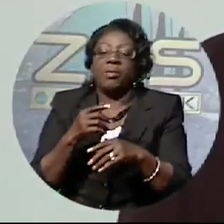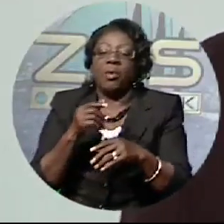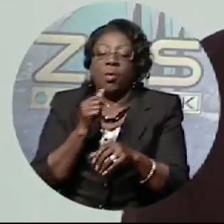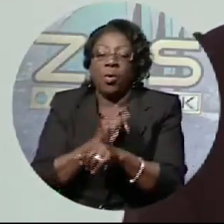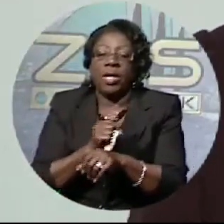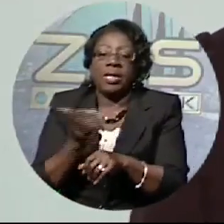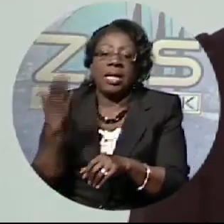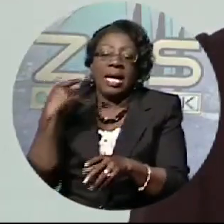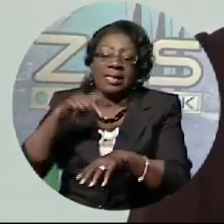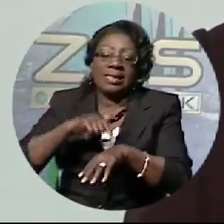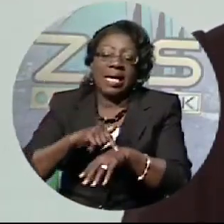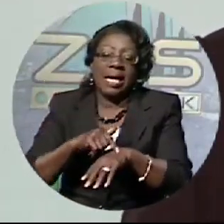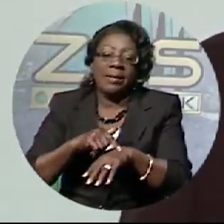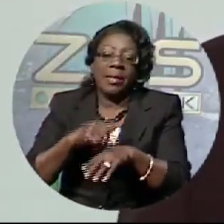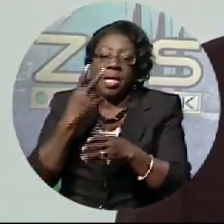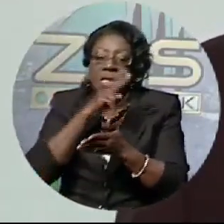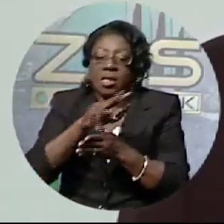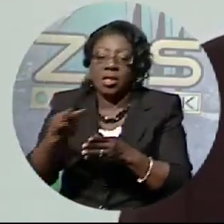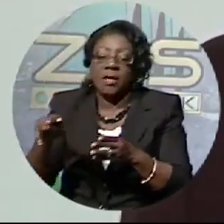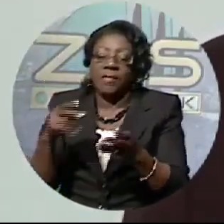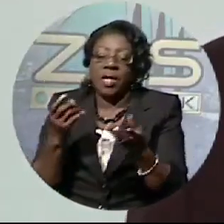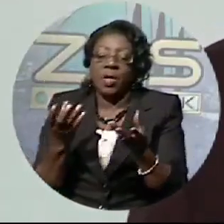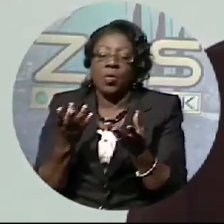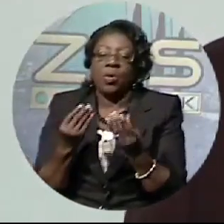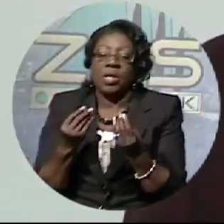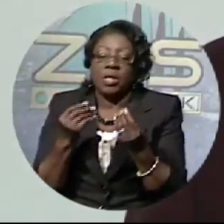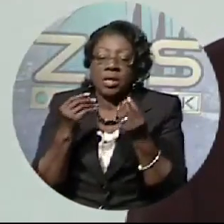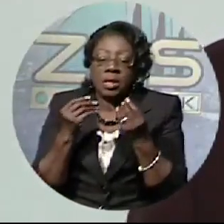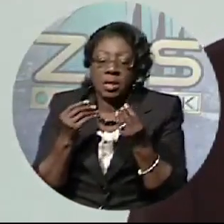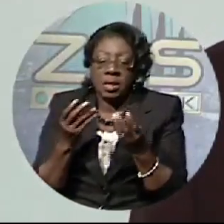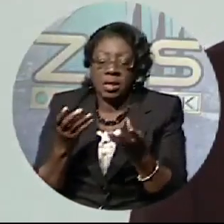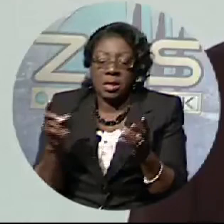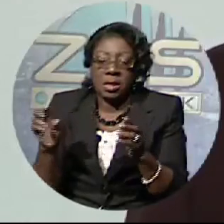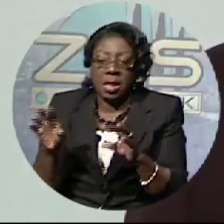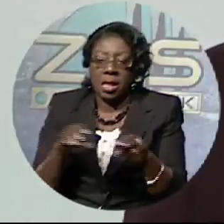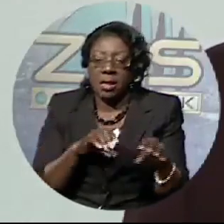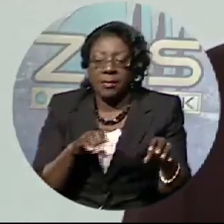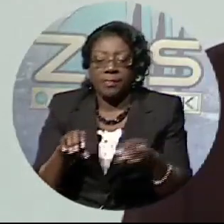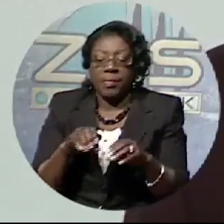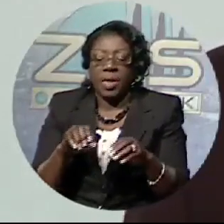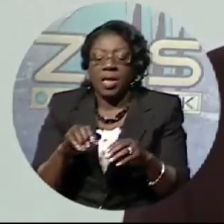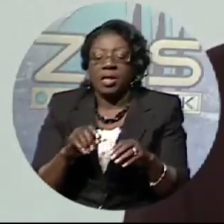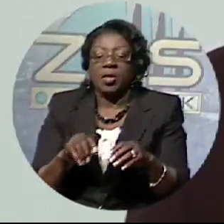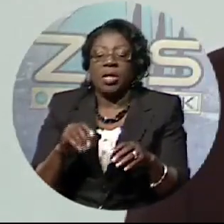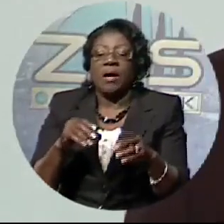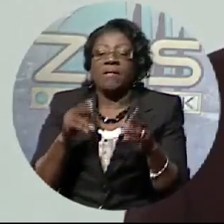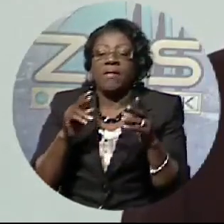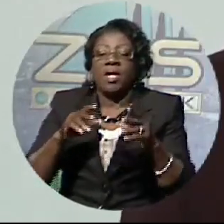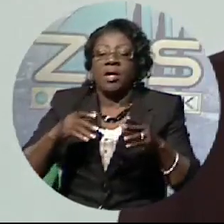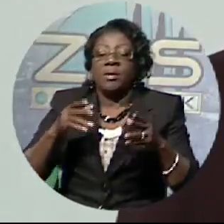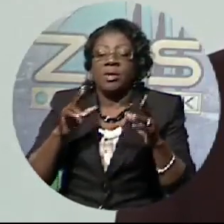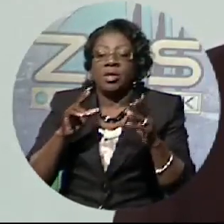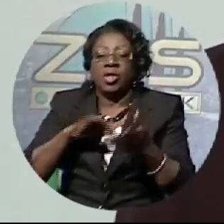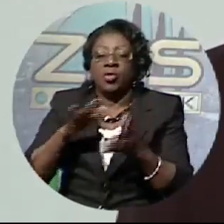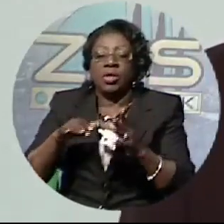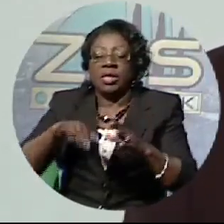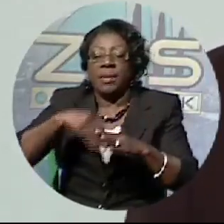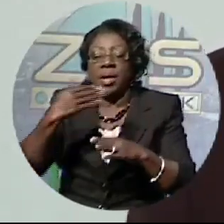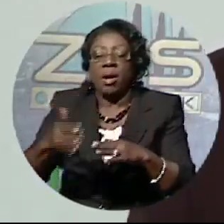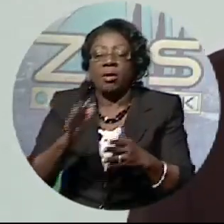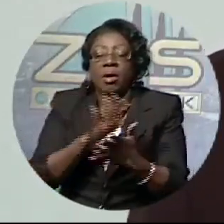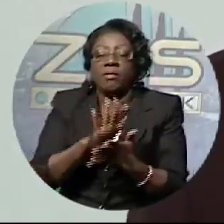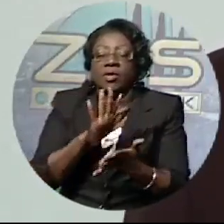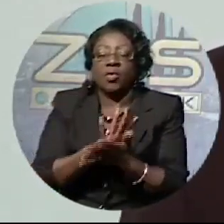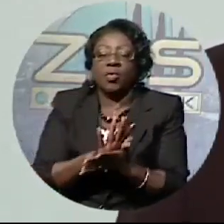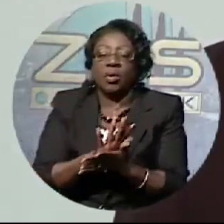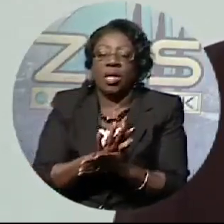Unfortunately, you have persons coming out of school, and you have those discouraged workers now adding to the pool of persons who are now looking for work. But the numbers